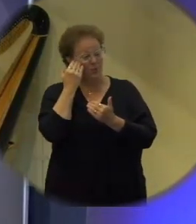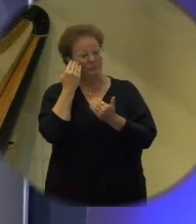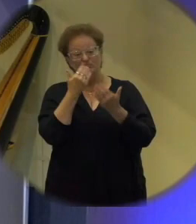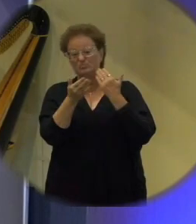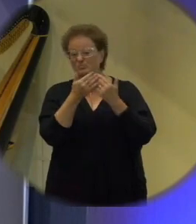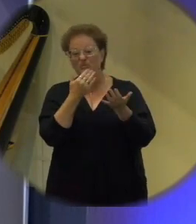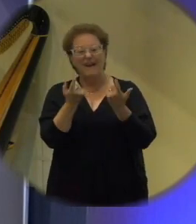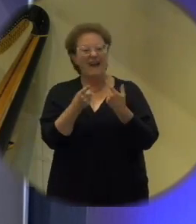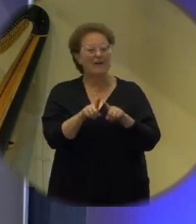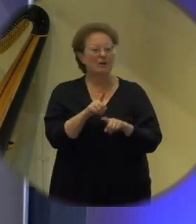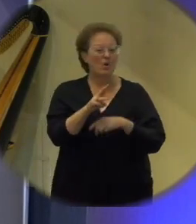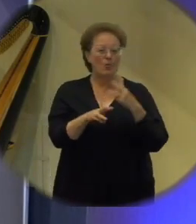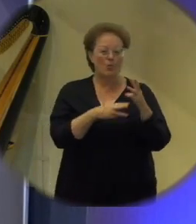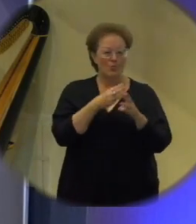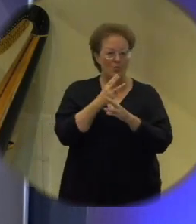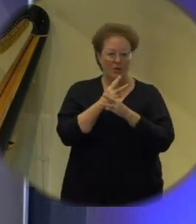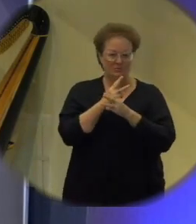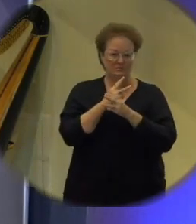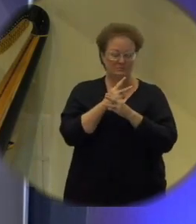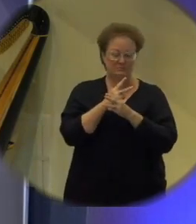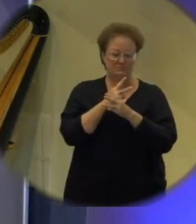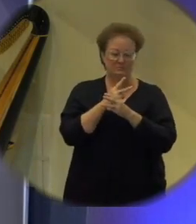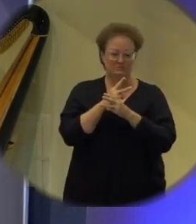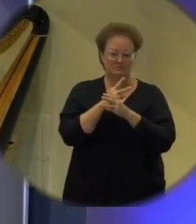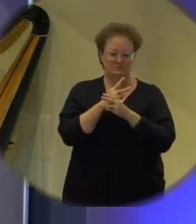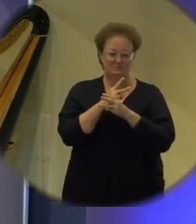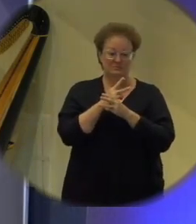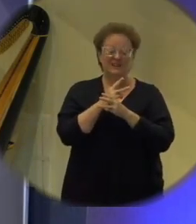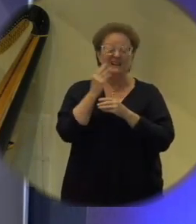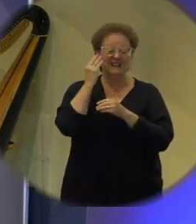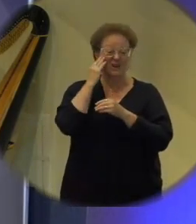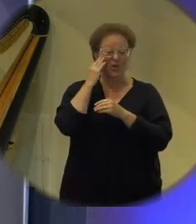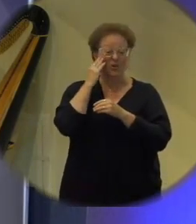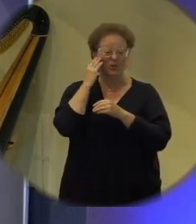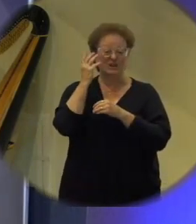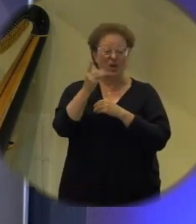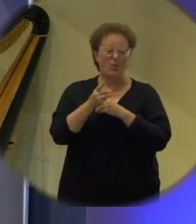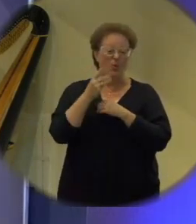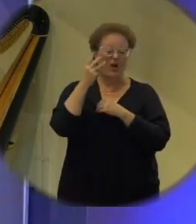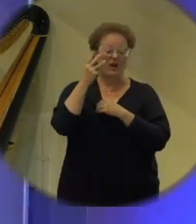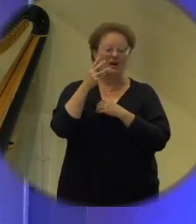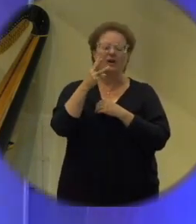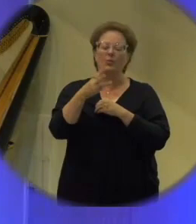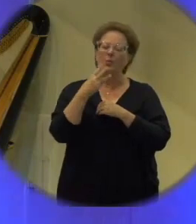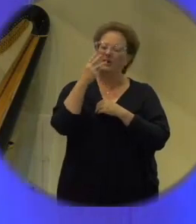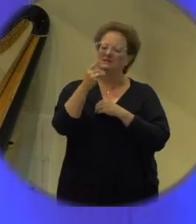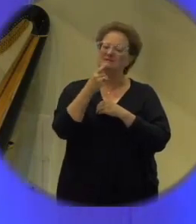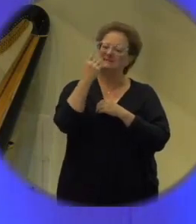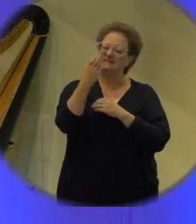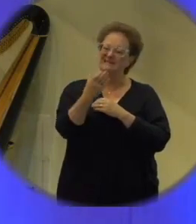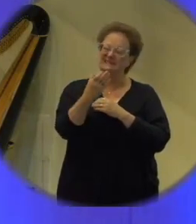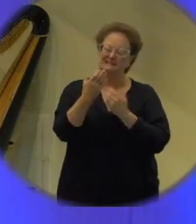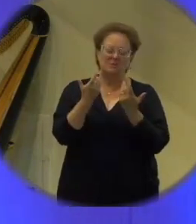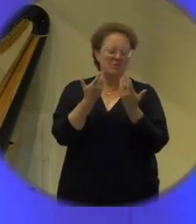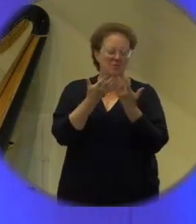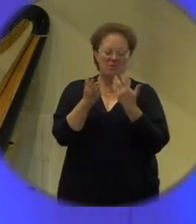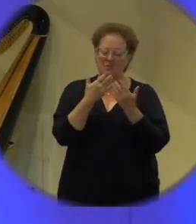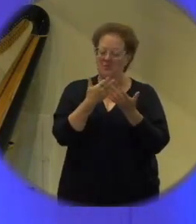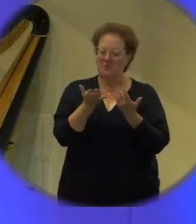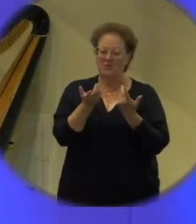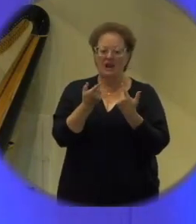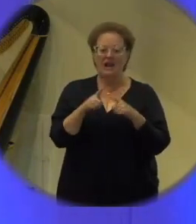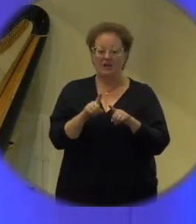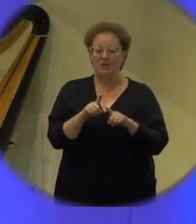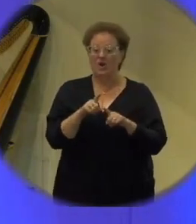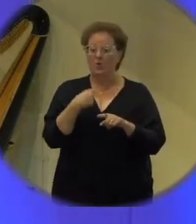matter what's going on in this world, and believe me, in my work in Washington, I need to hear this day after day. No matter what is happening in this world, we are already